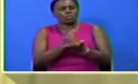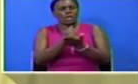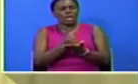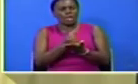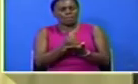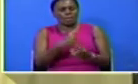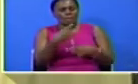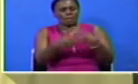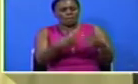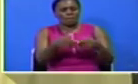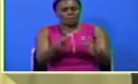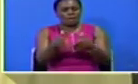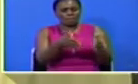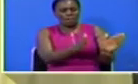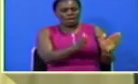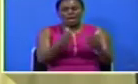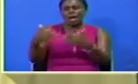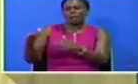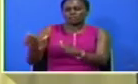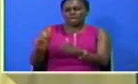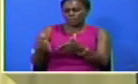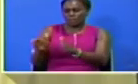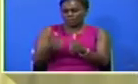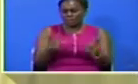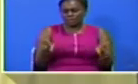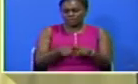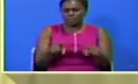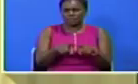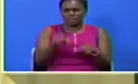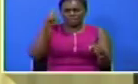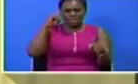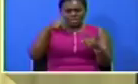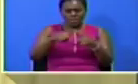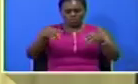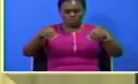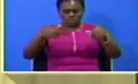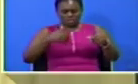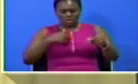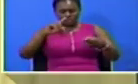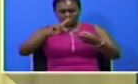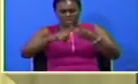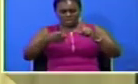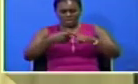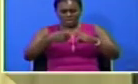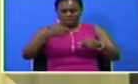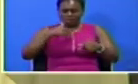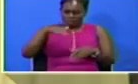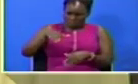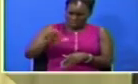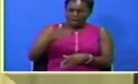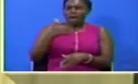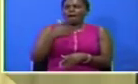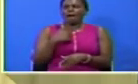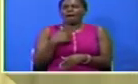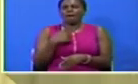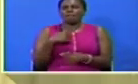infrastructure outside, so that the infrastructure is also in tandem with the quality and standard that you are setting in terms